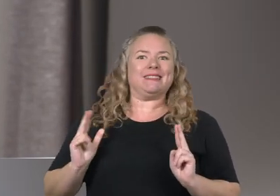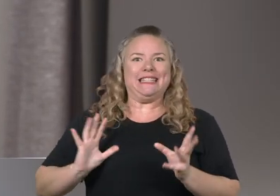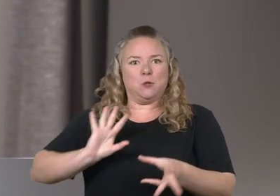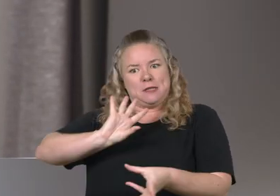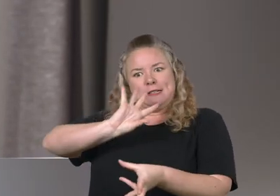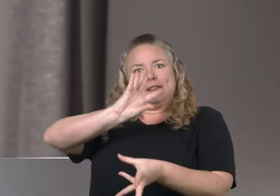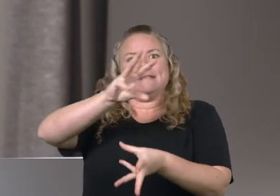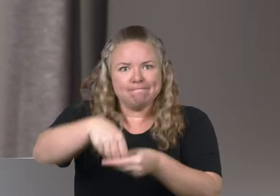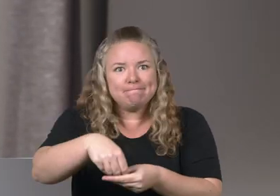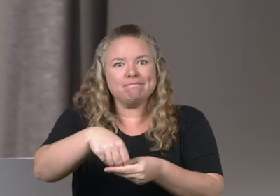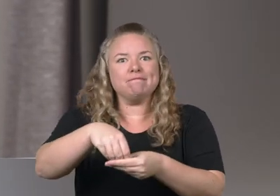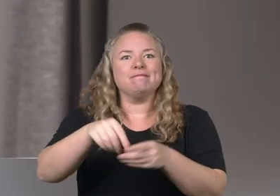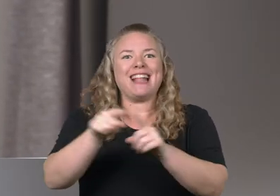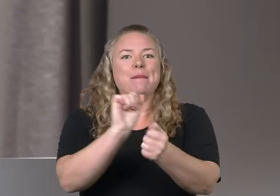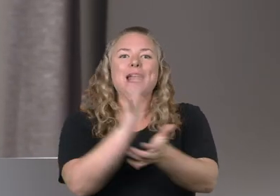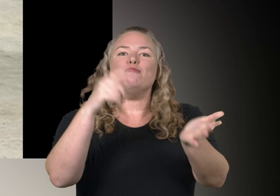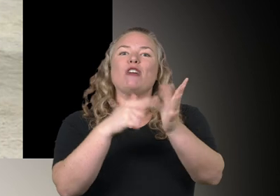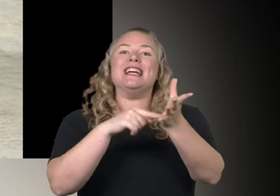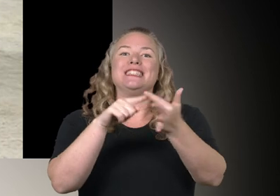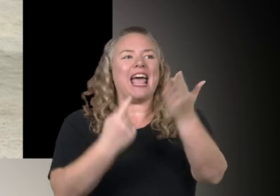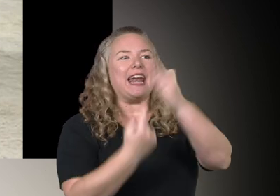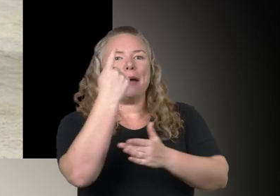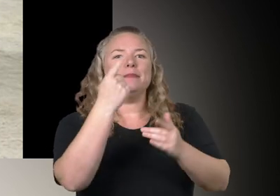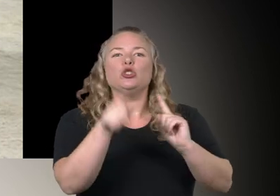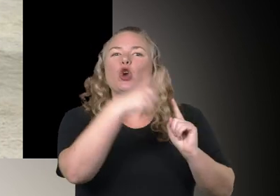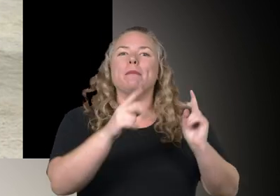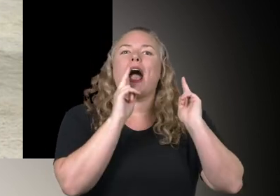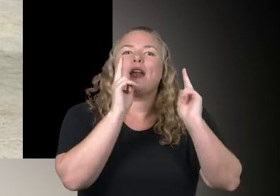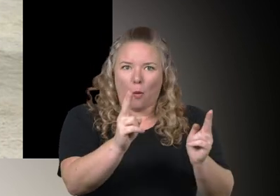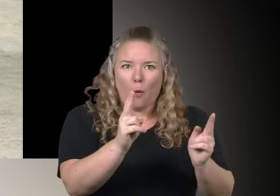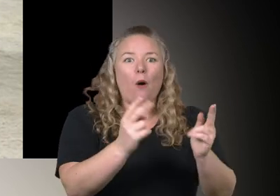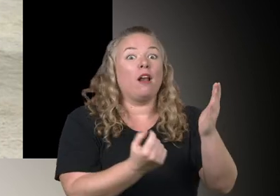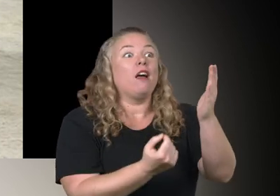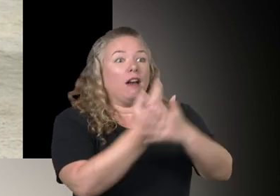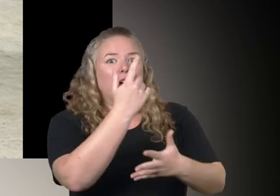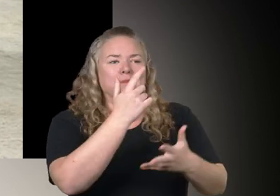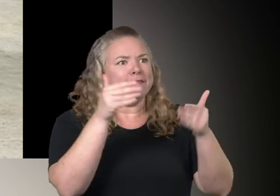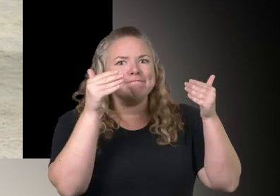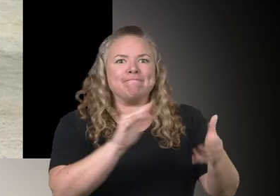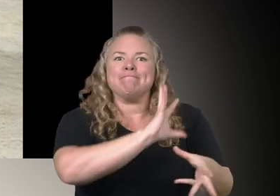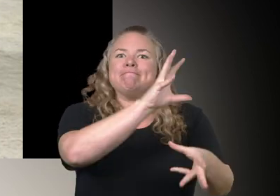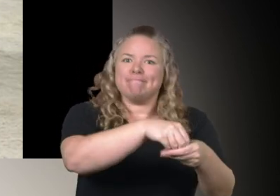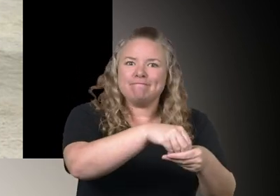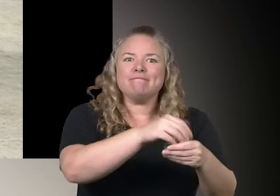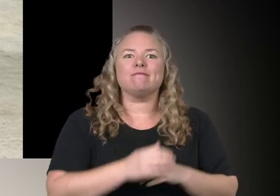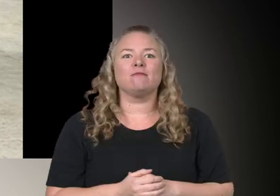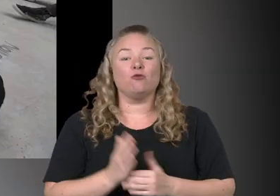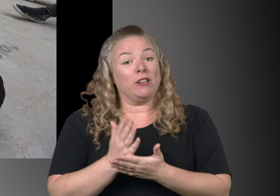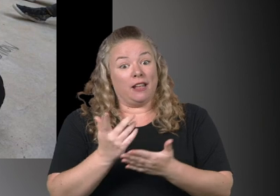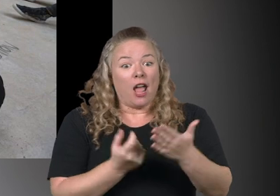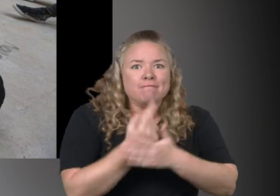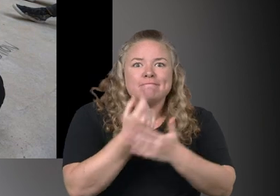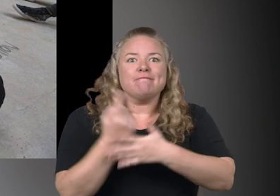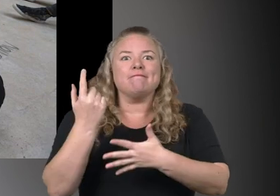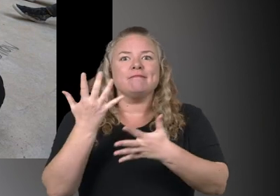the side, but had to take it on. And in the same way that when Liberate Tate took over Turbine Hall, you